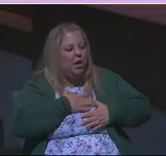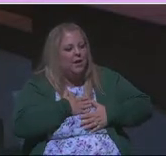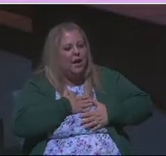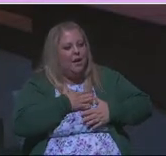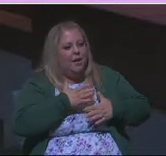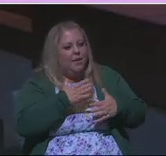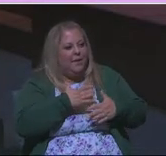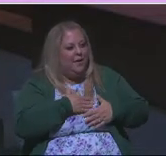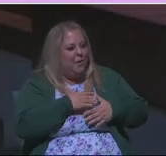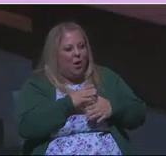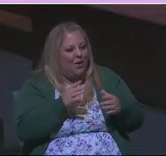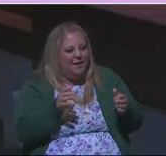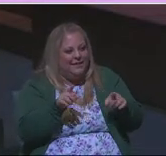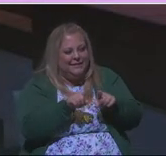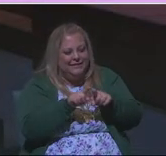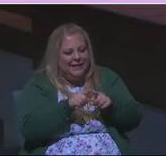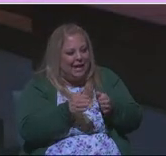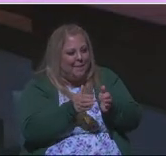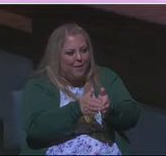we're all in the same boat. We're all guilty.